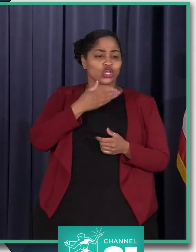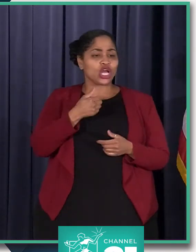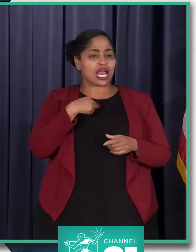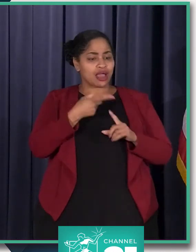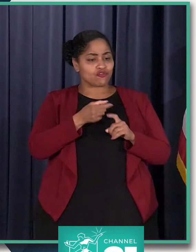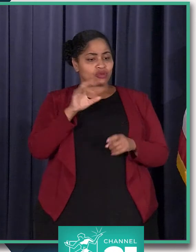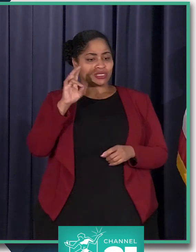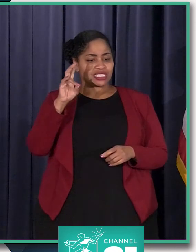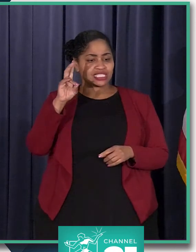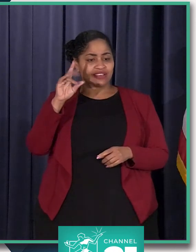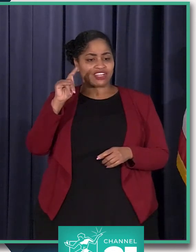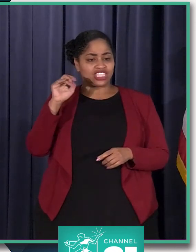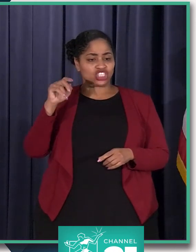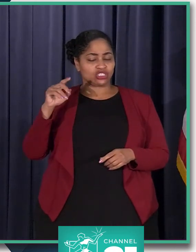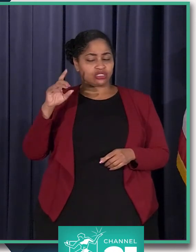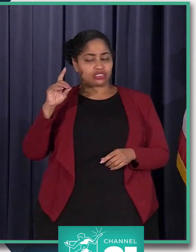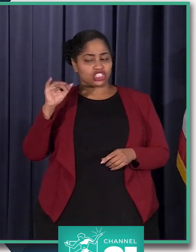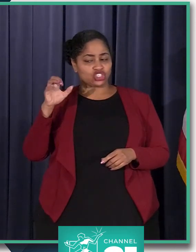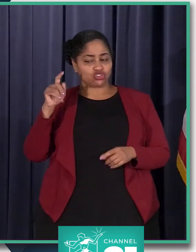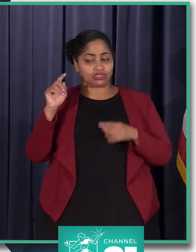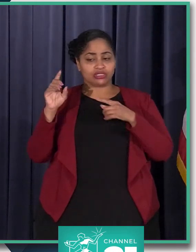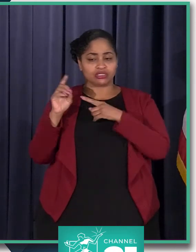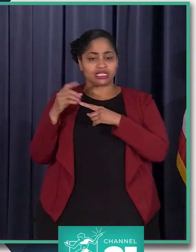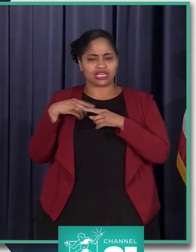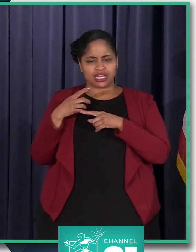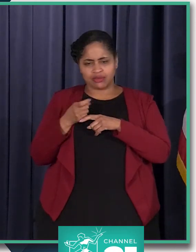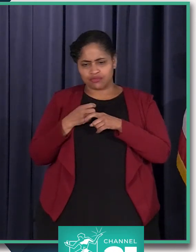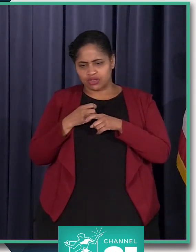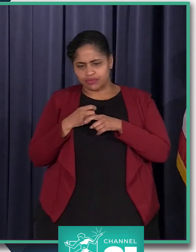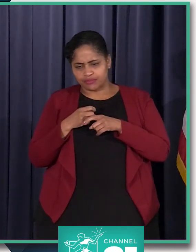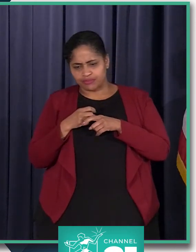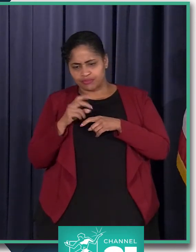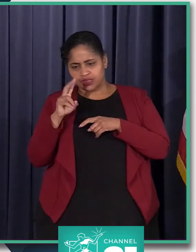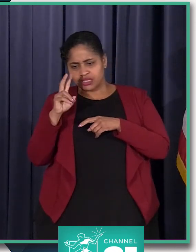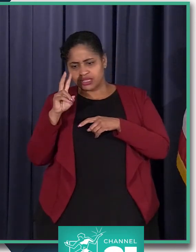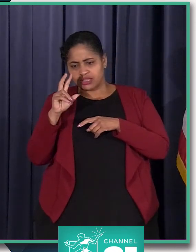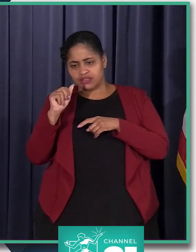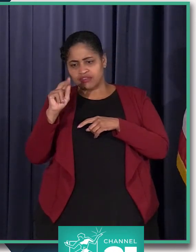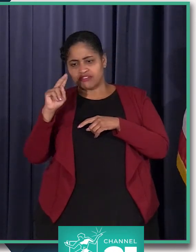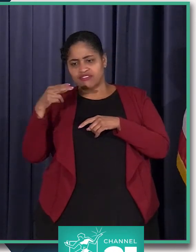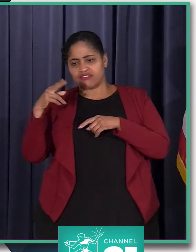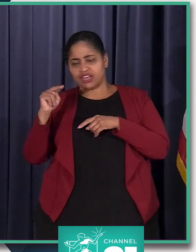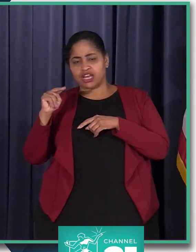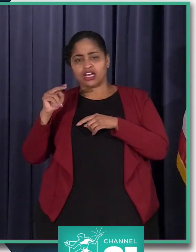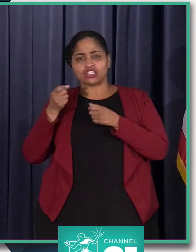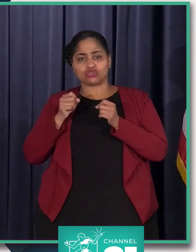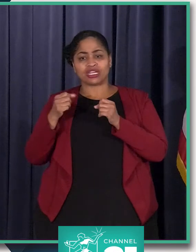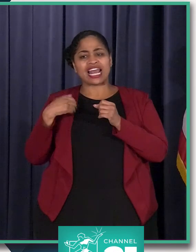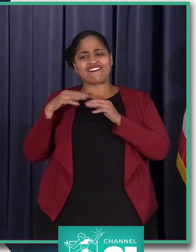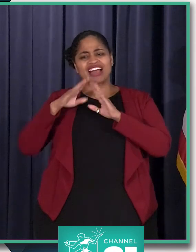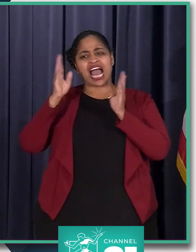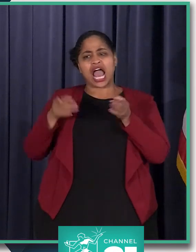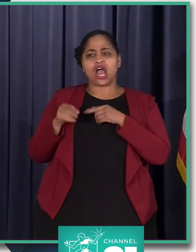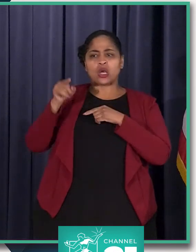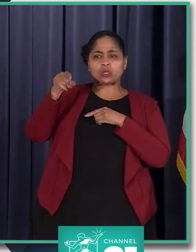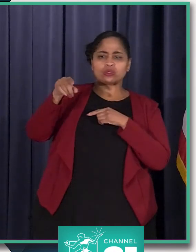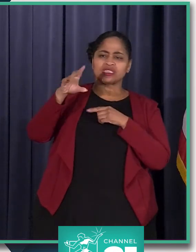I'm from 7th District. I'm off of Vine Street. Okay. And it's a house,